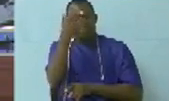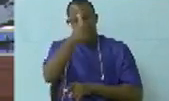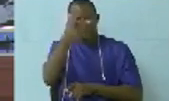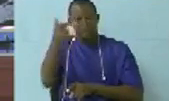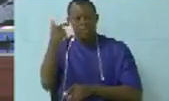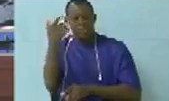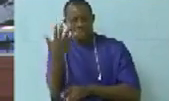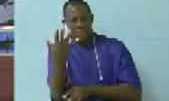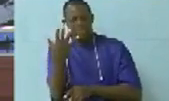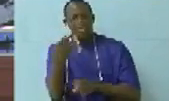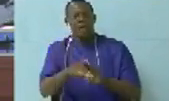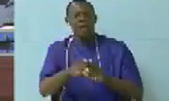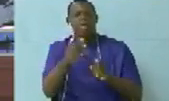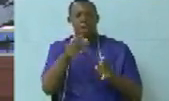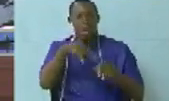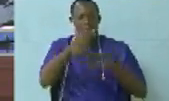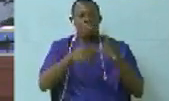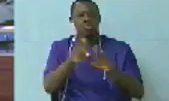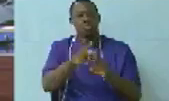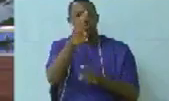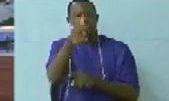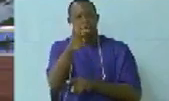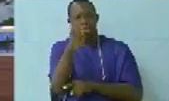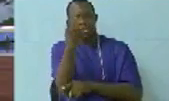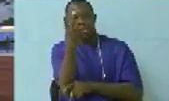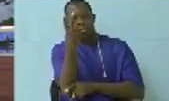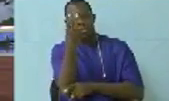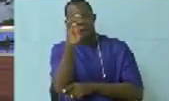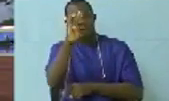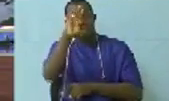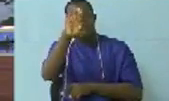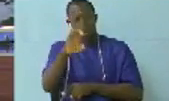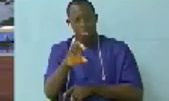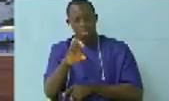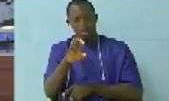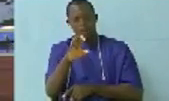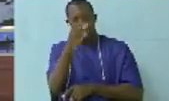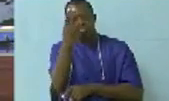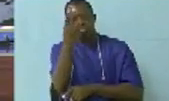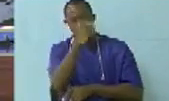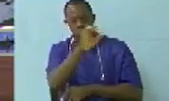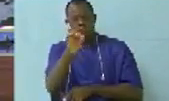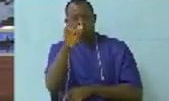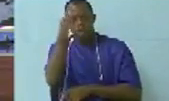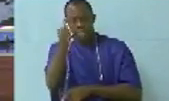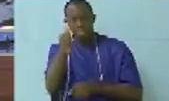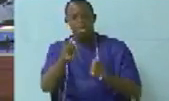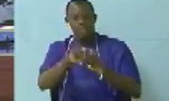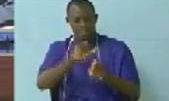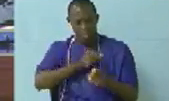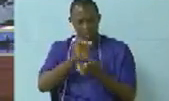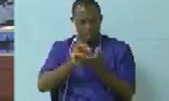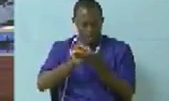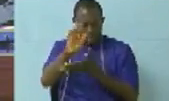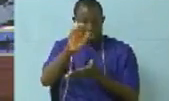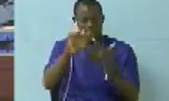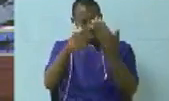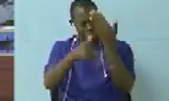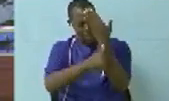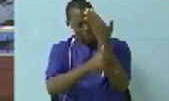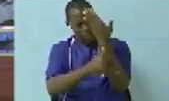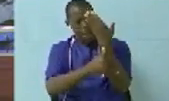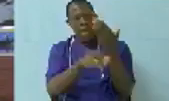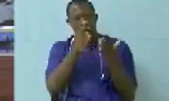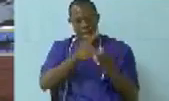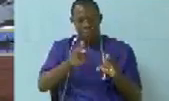4225775 for the 22nd March 2006 for Gamtel to provide it if